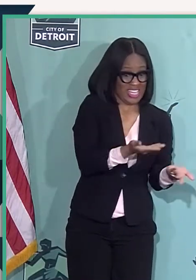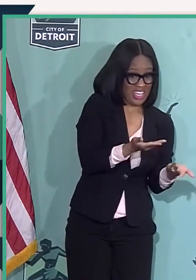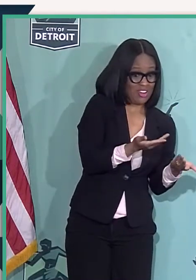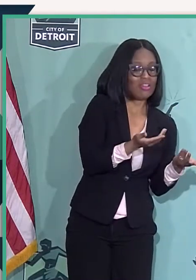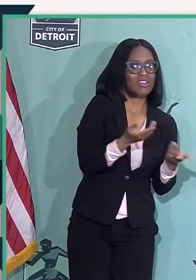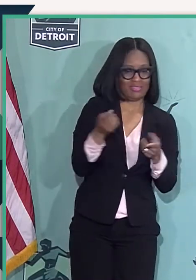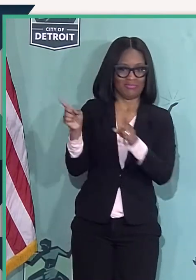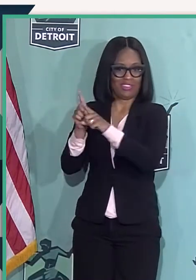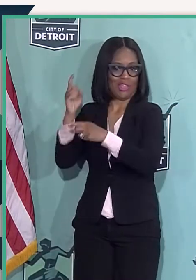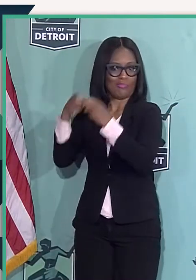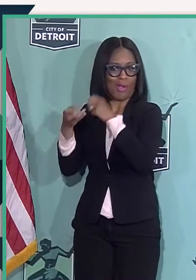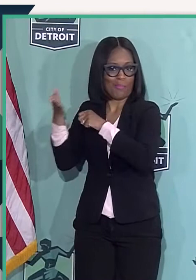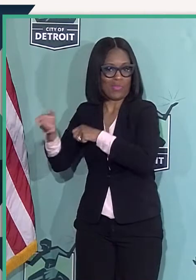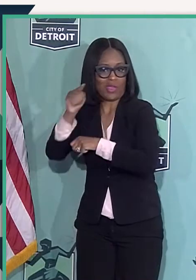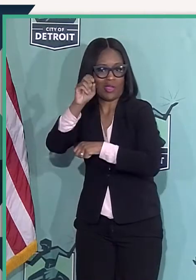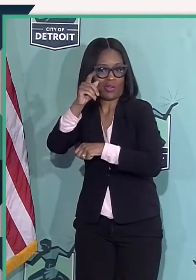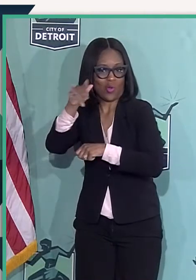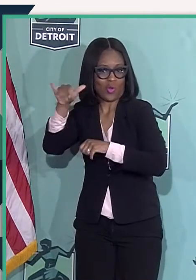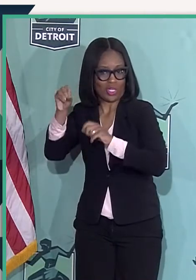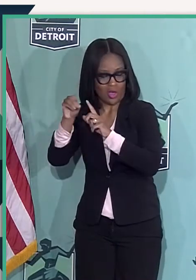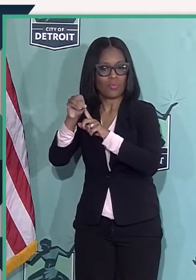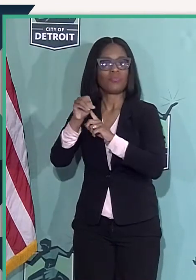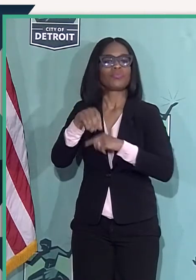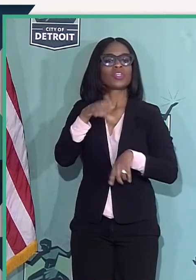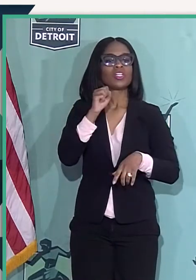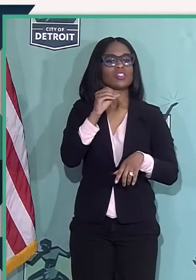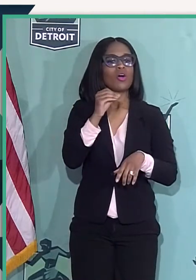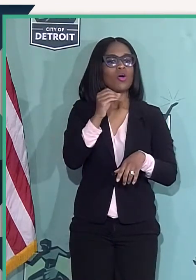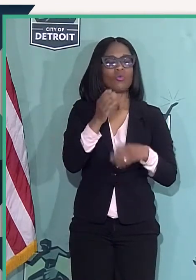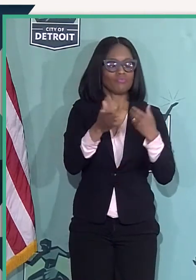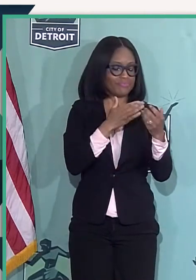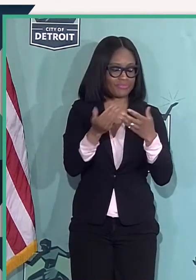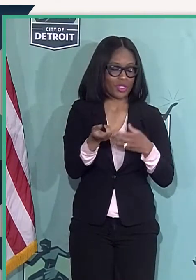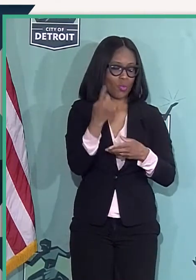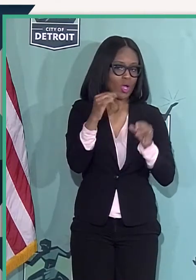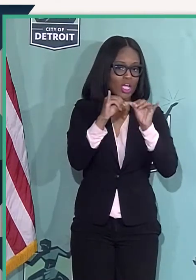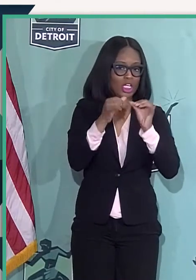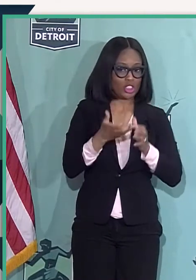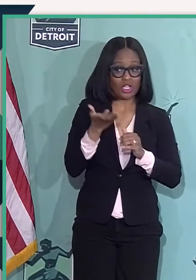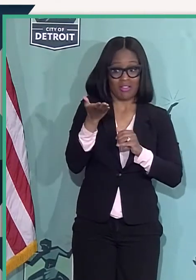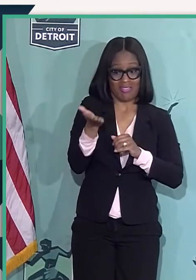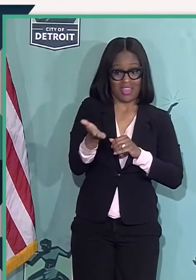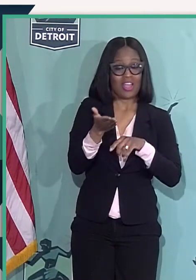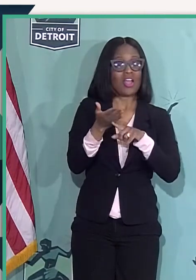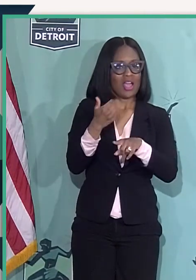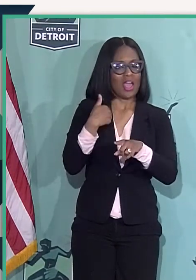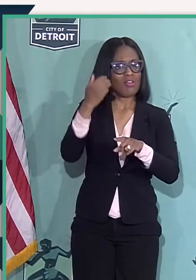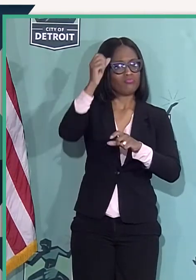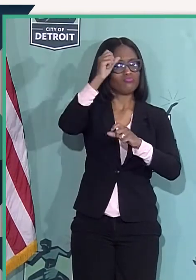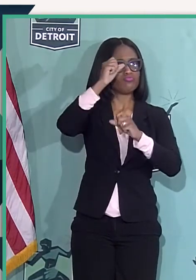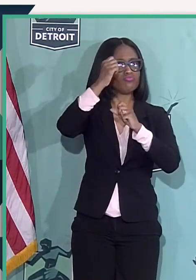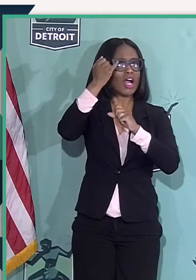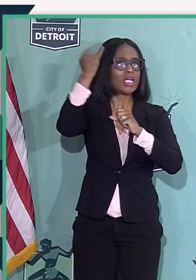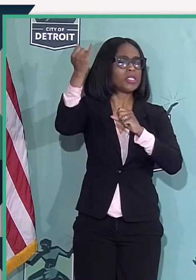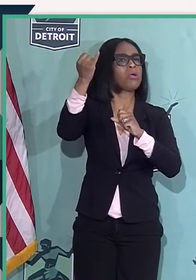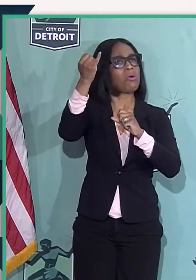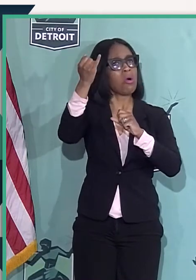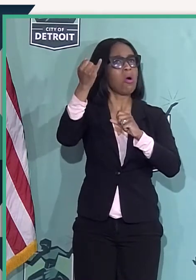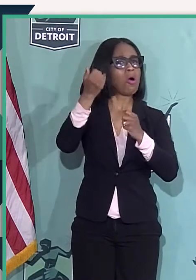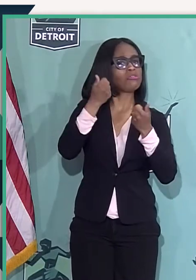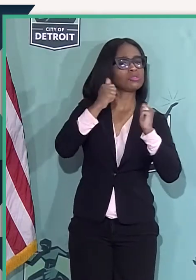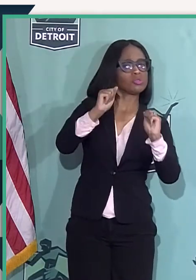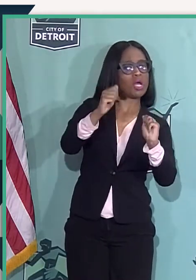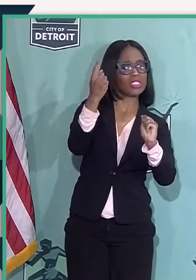America. Anyway, one of our engineers in Japan had the idea to try this out. They actually did it